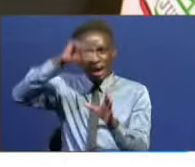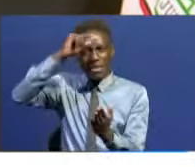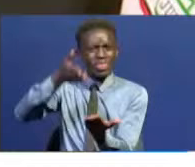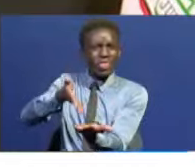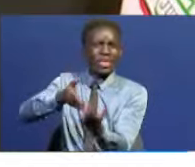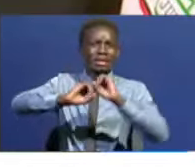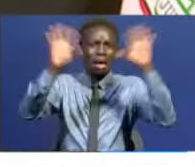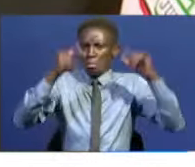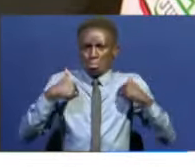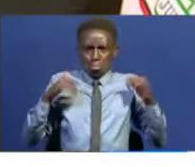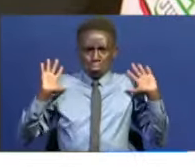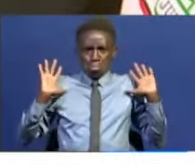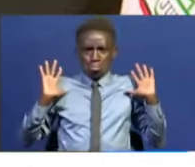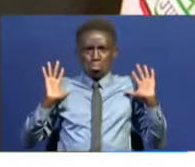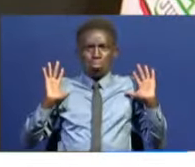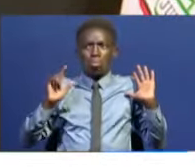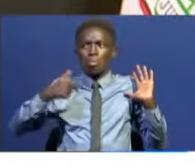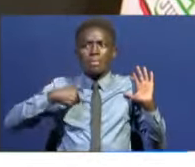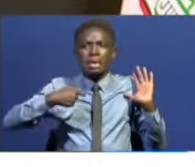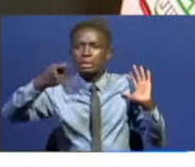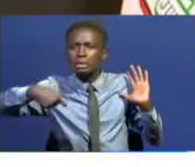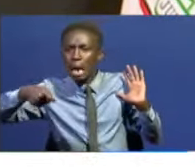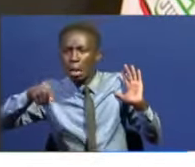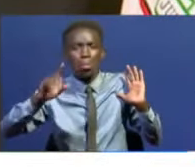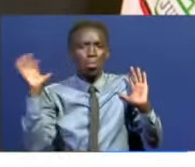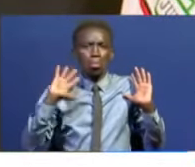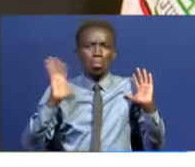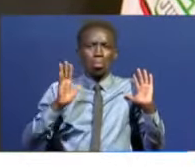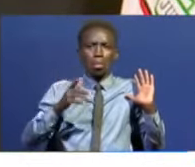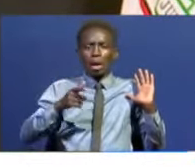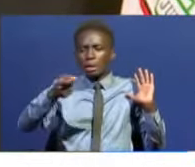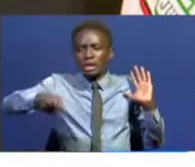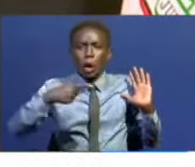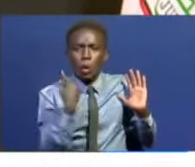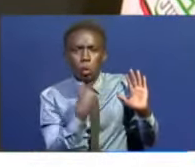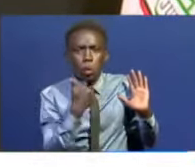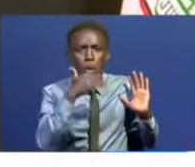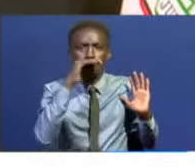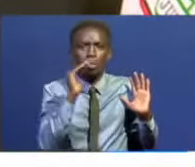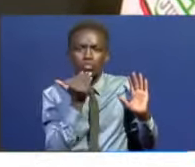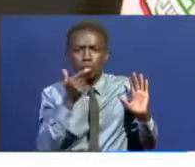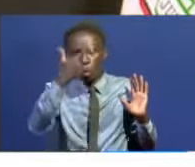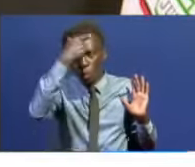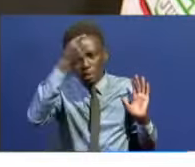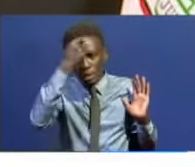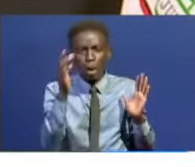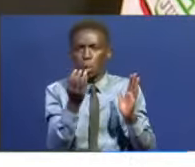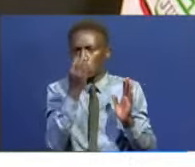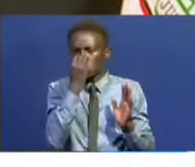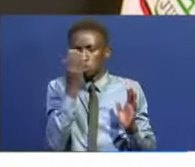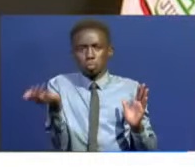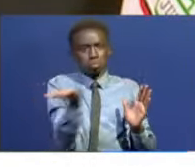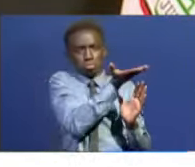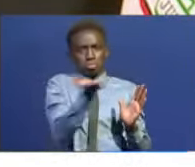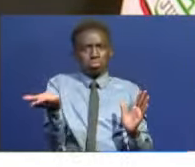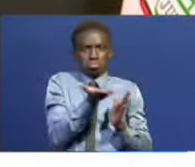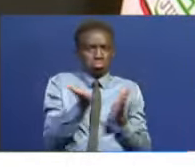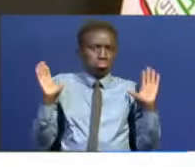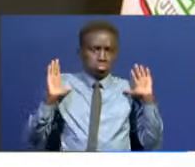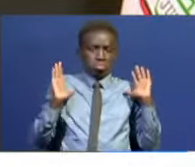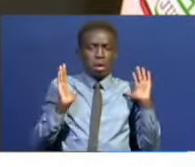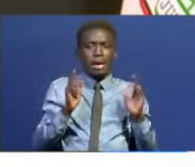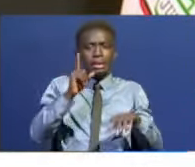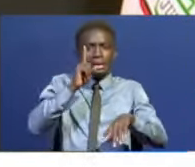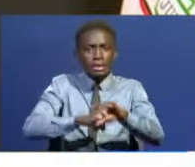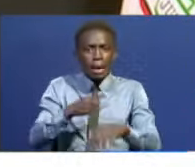It is not me. I did not sign this document. It was signed by Musalia, Wetangula, and President William Ruto. So when